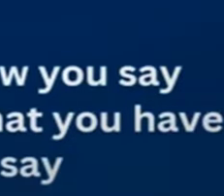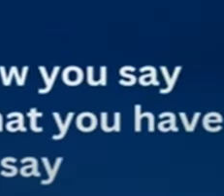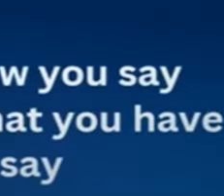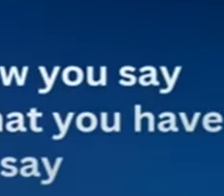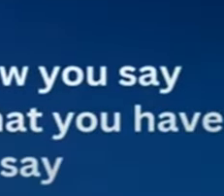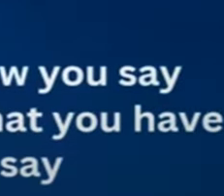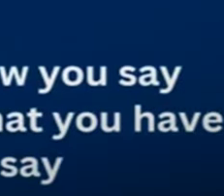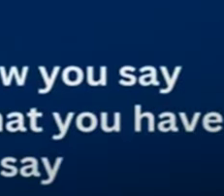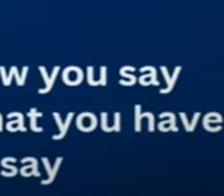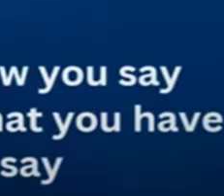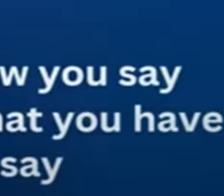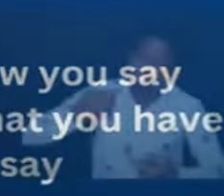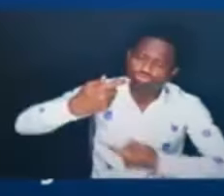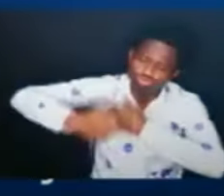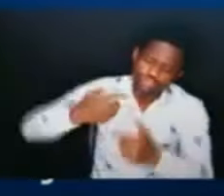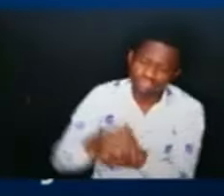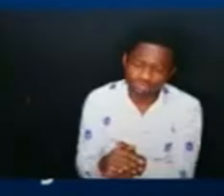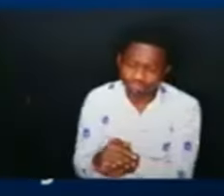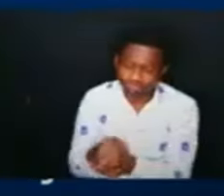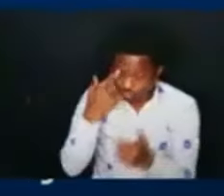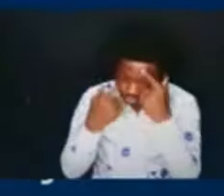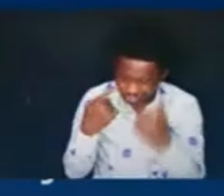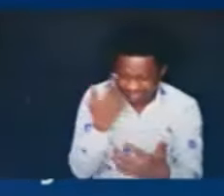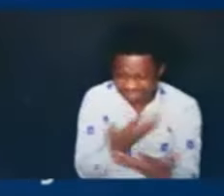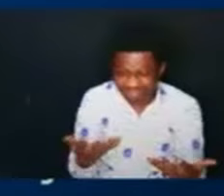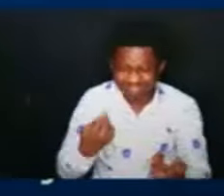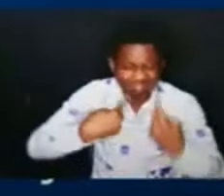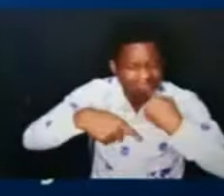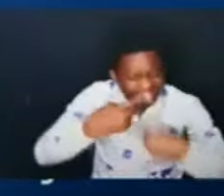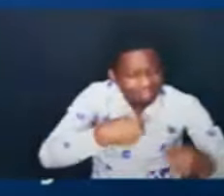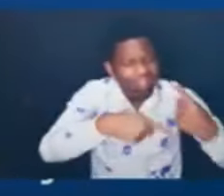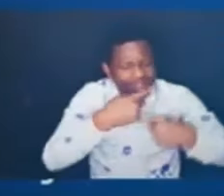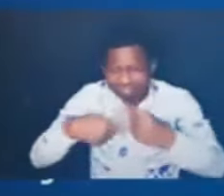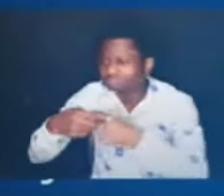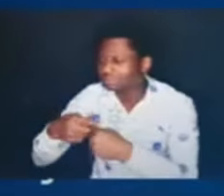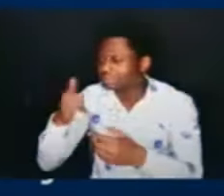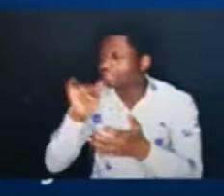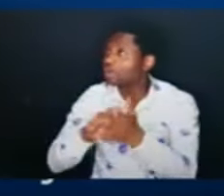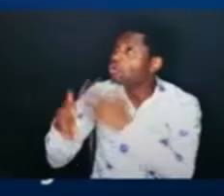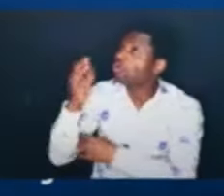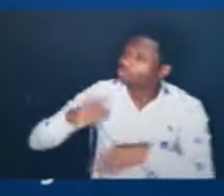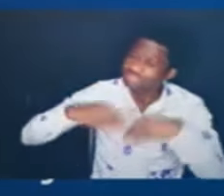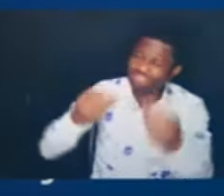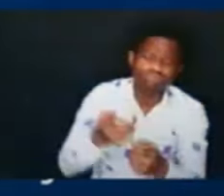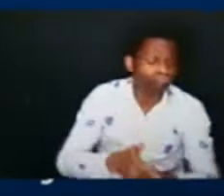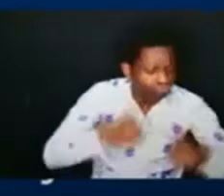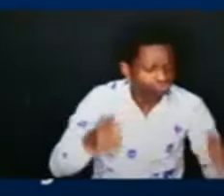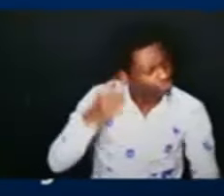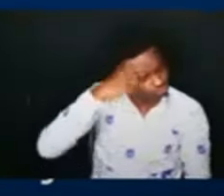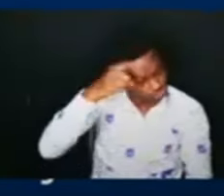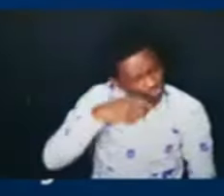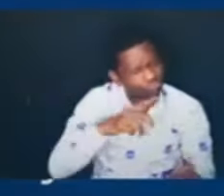what comes out of our mouth. That God will grant us great wisdom to